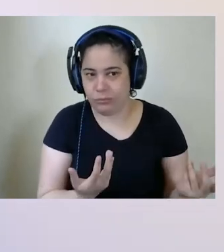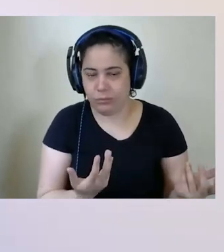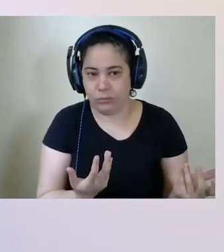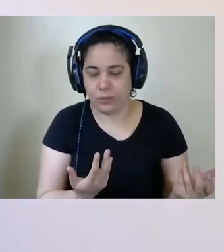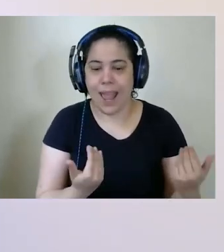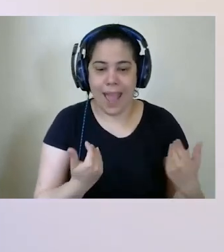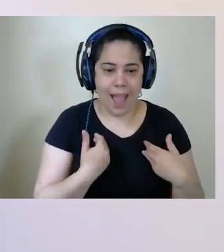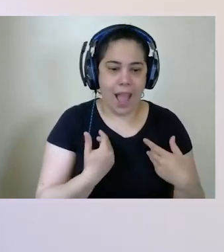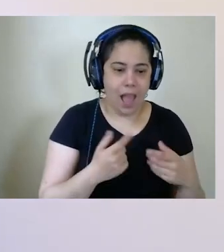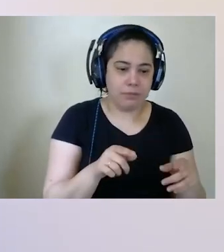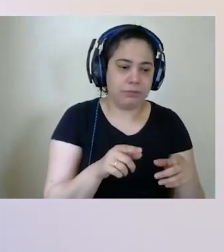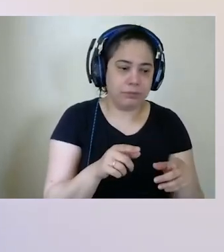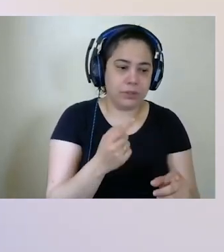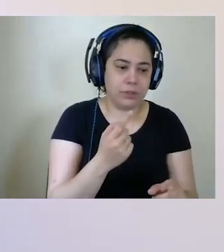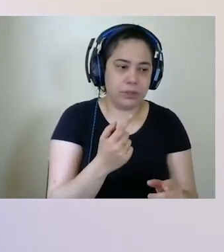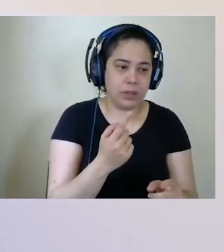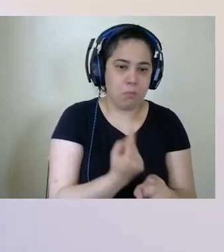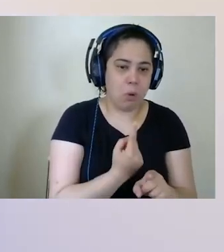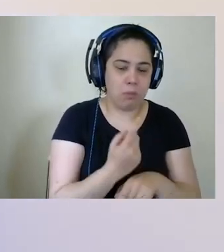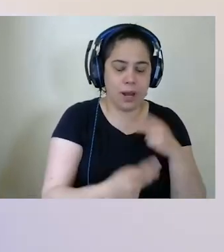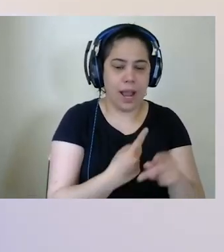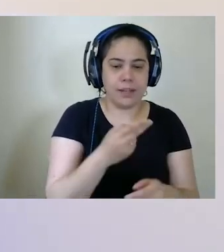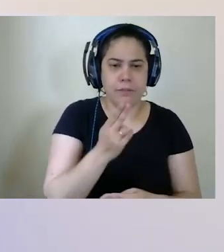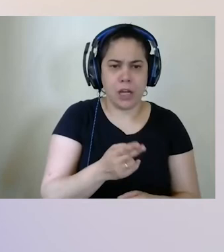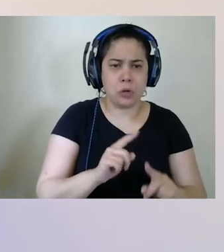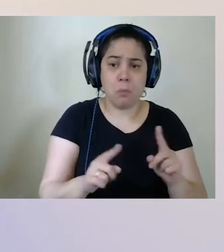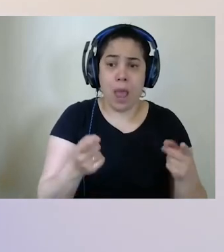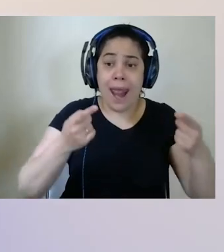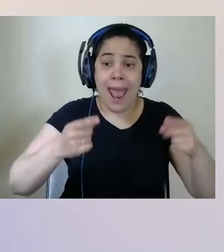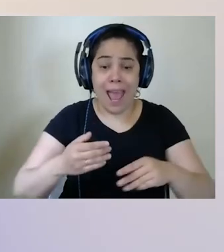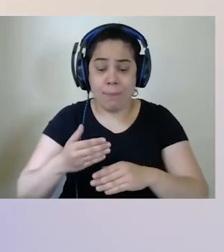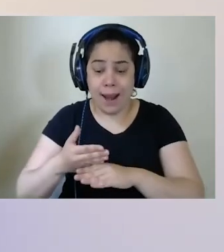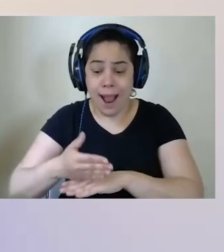what happened was absolutely remarkable. This was